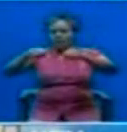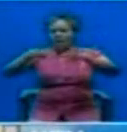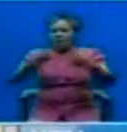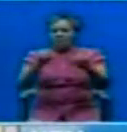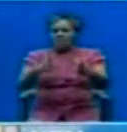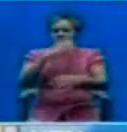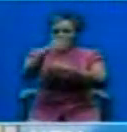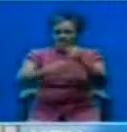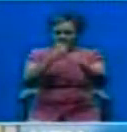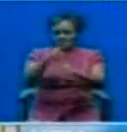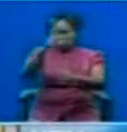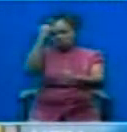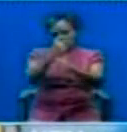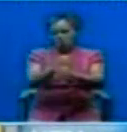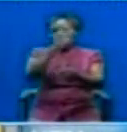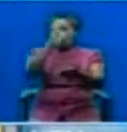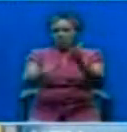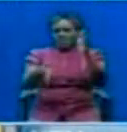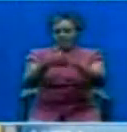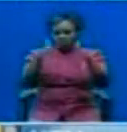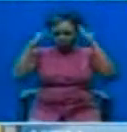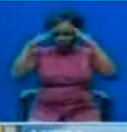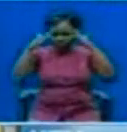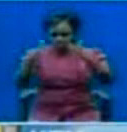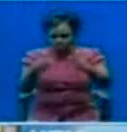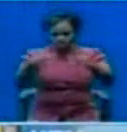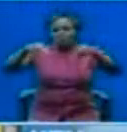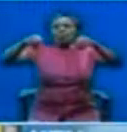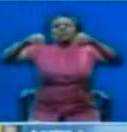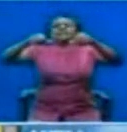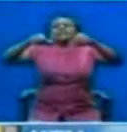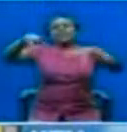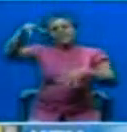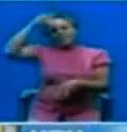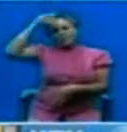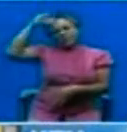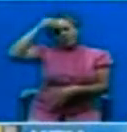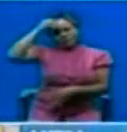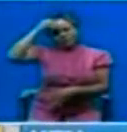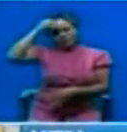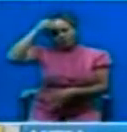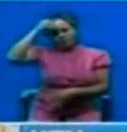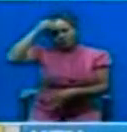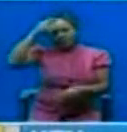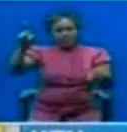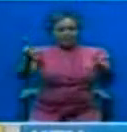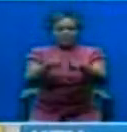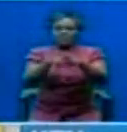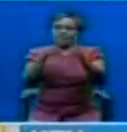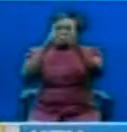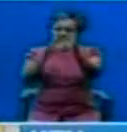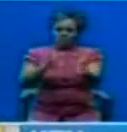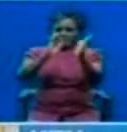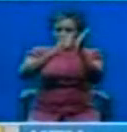of schooling you are doing, without paying attention to the quality of education that we are offering. According to the report,